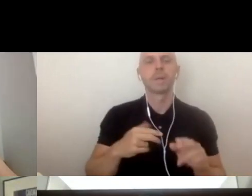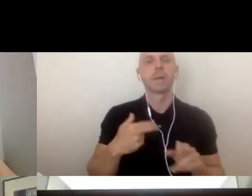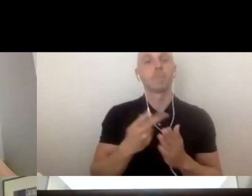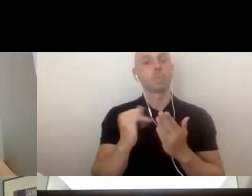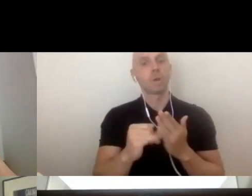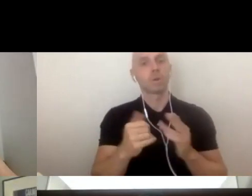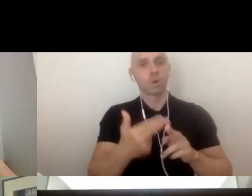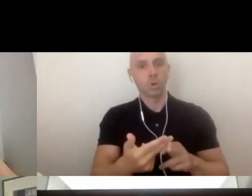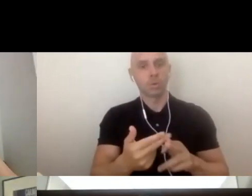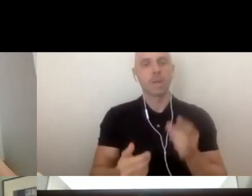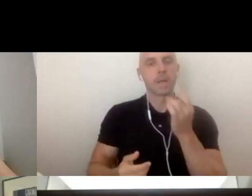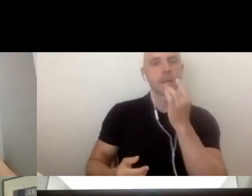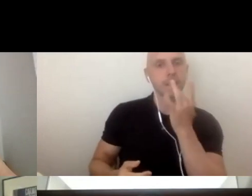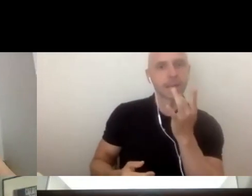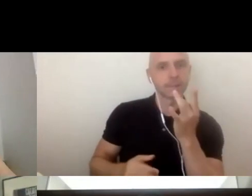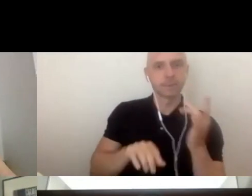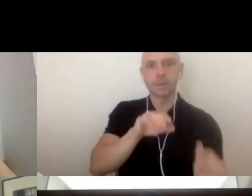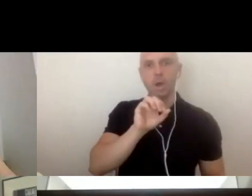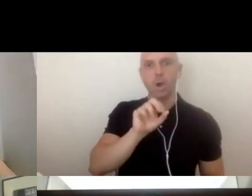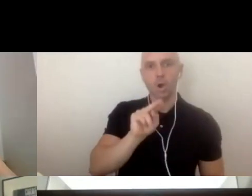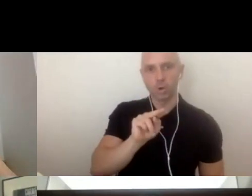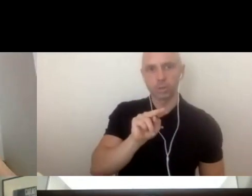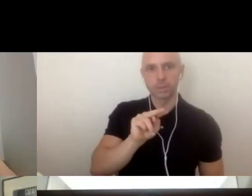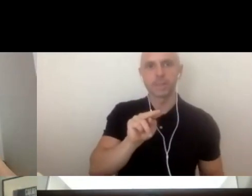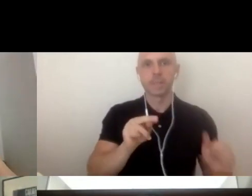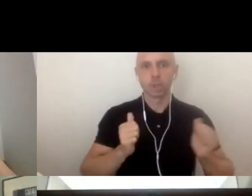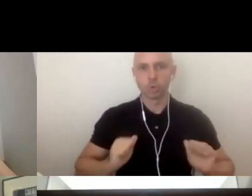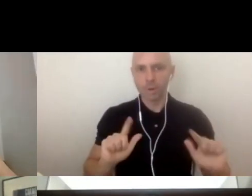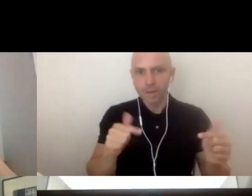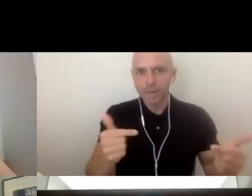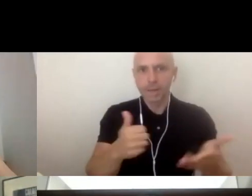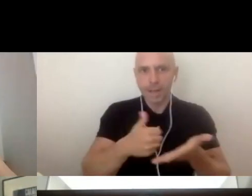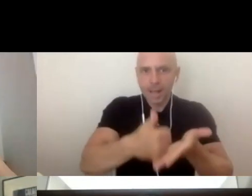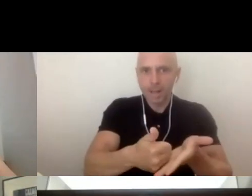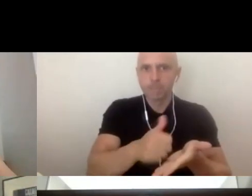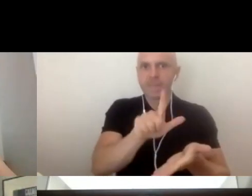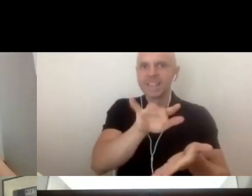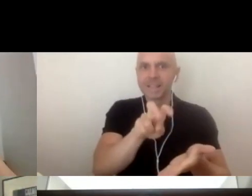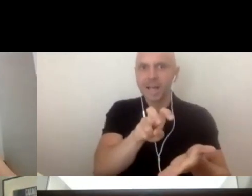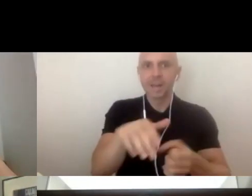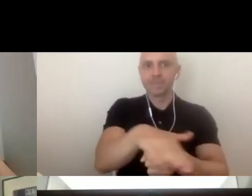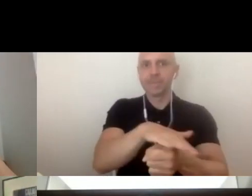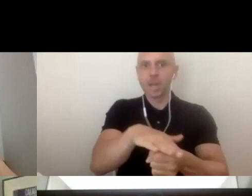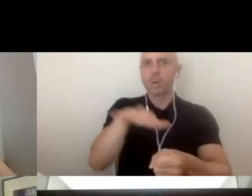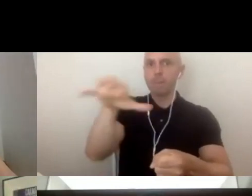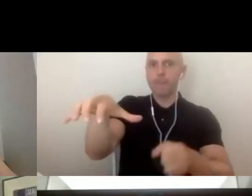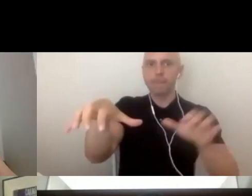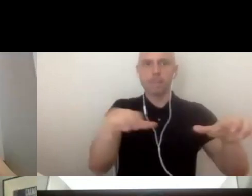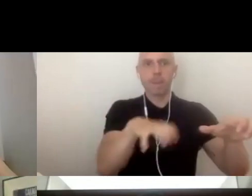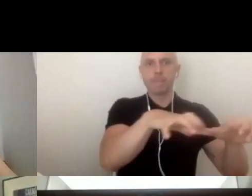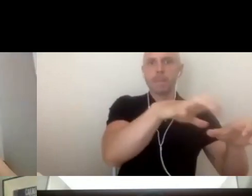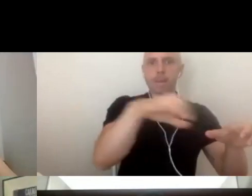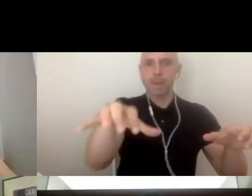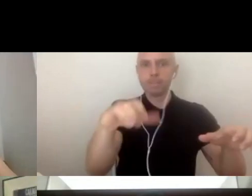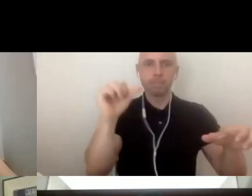Reboot in the live entertainment. Currently, the work will focus on venues and public spaces to develop an opening guide